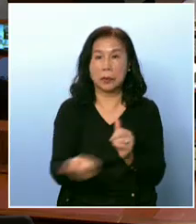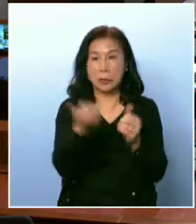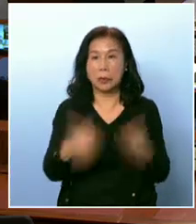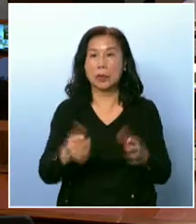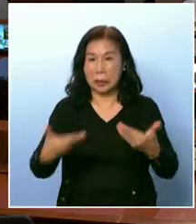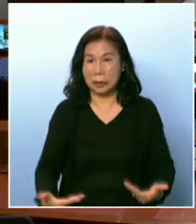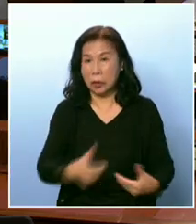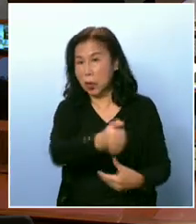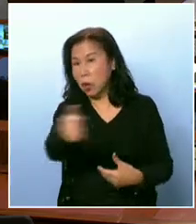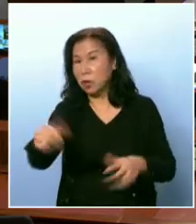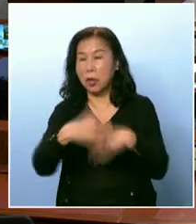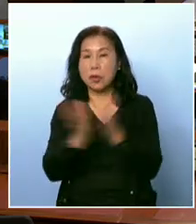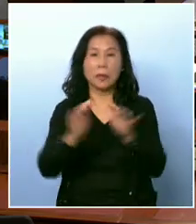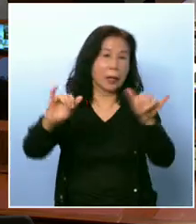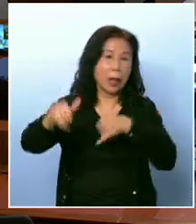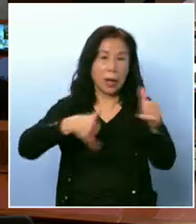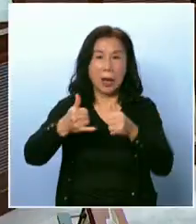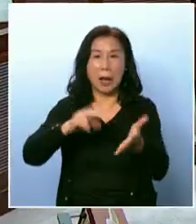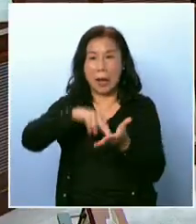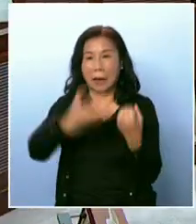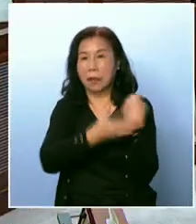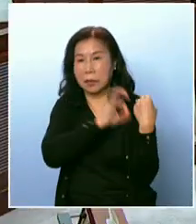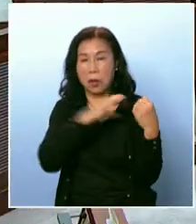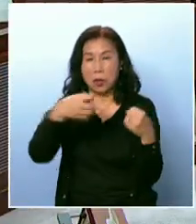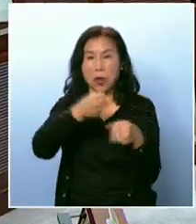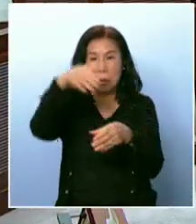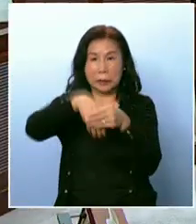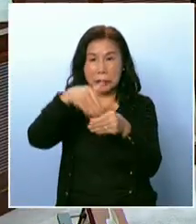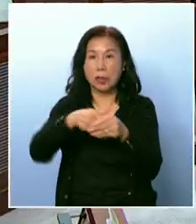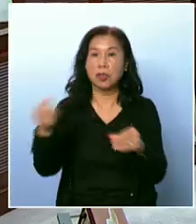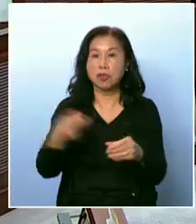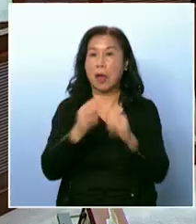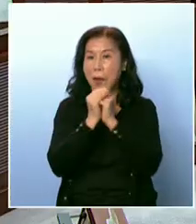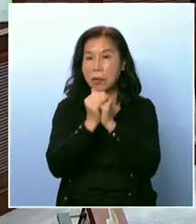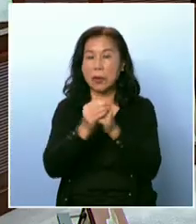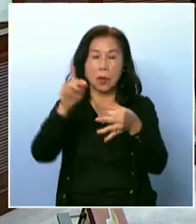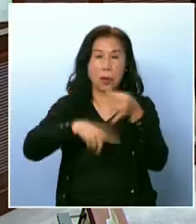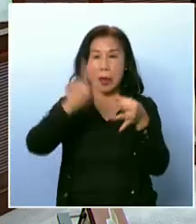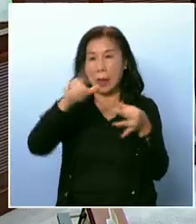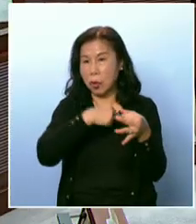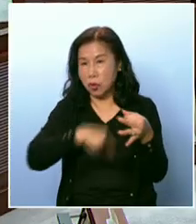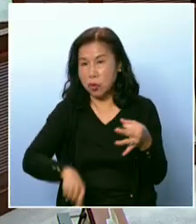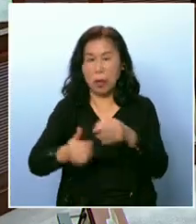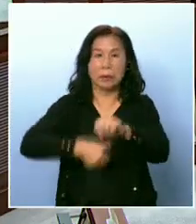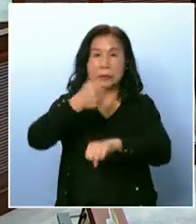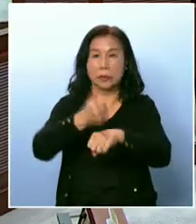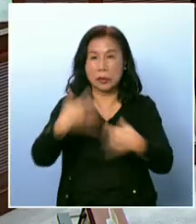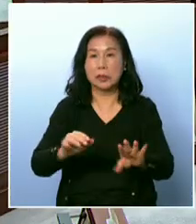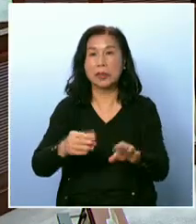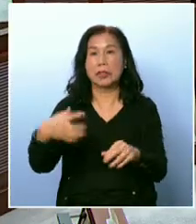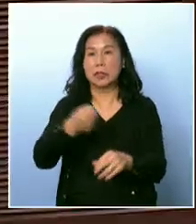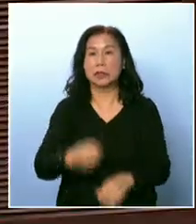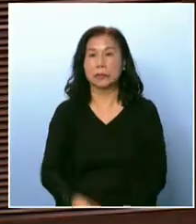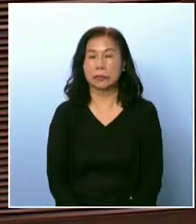The entire election has been completed. Thank you all for attending the election. Once again, congratulations to Dr. Starry